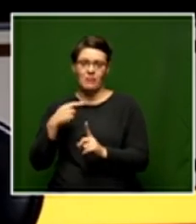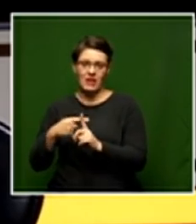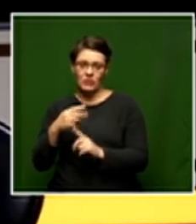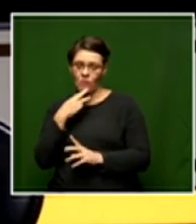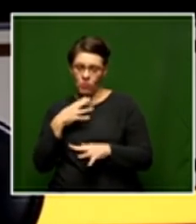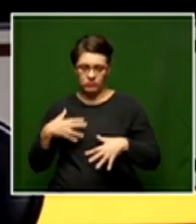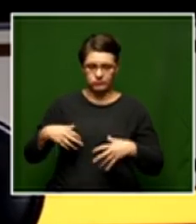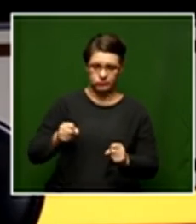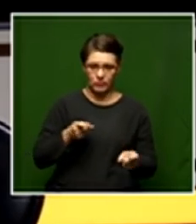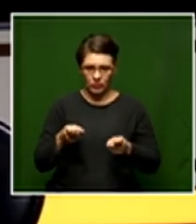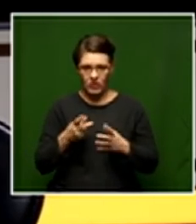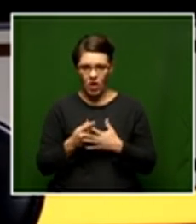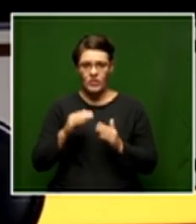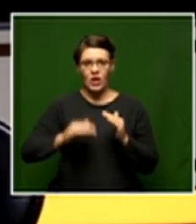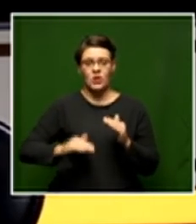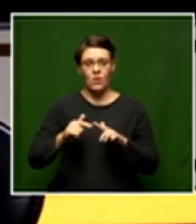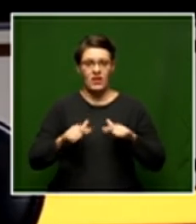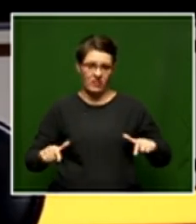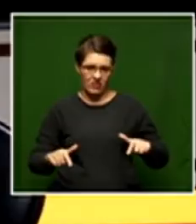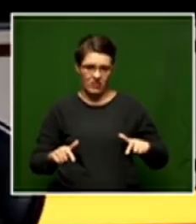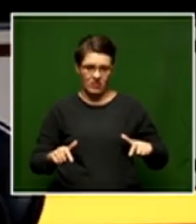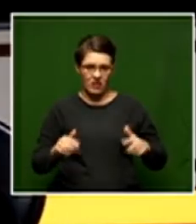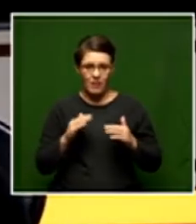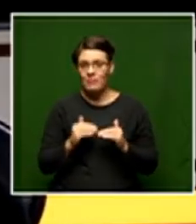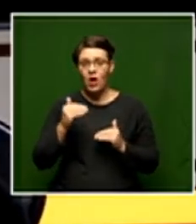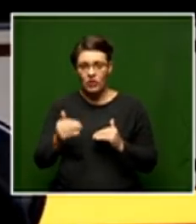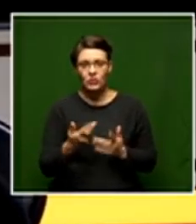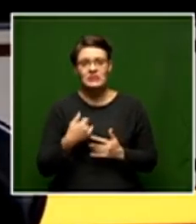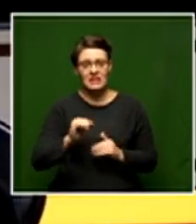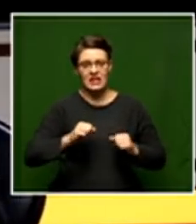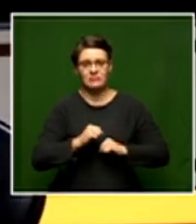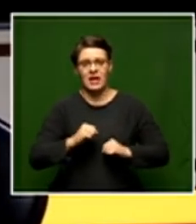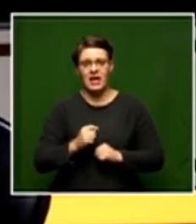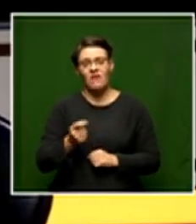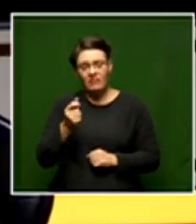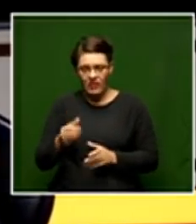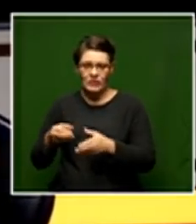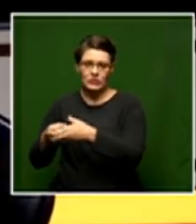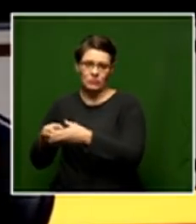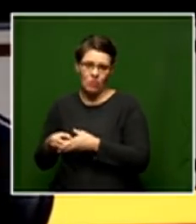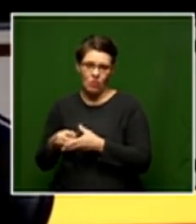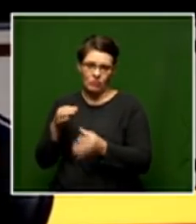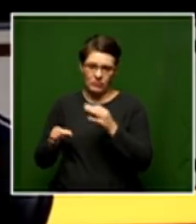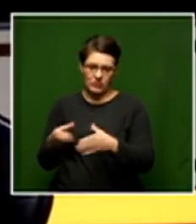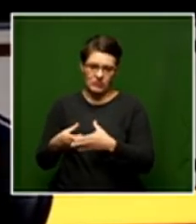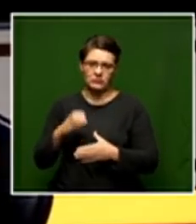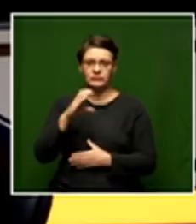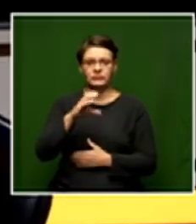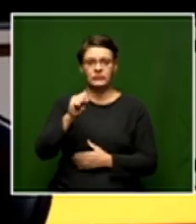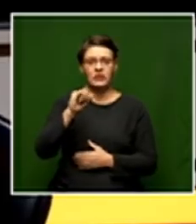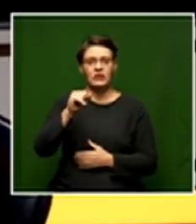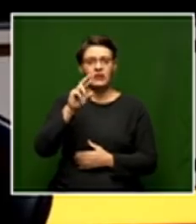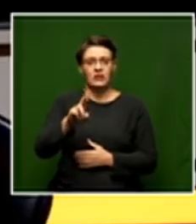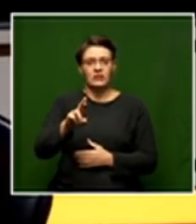will dominate at that lower level there, and beyond that will still be space for a few of the smaller parties, but the CSIR